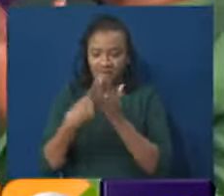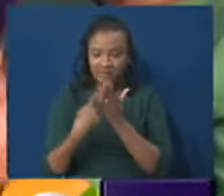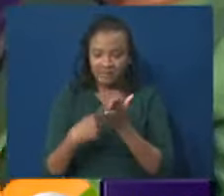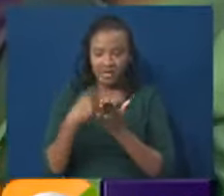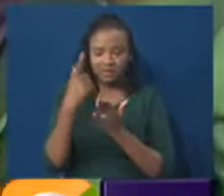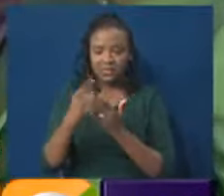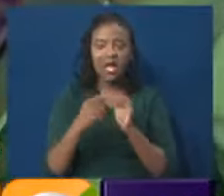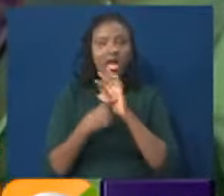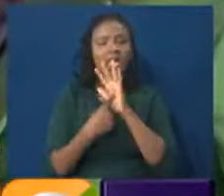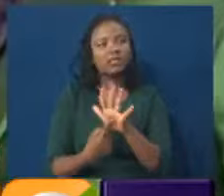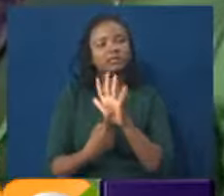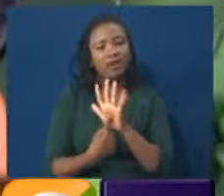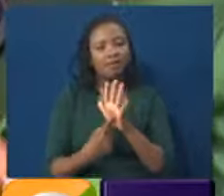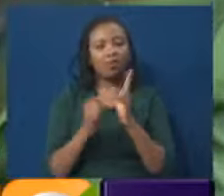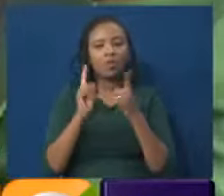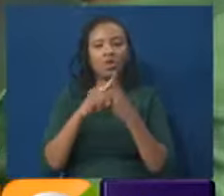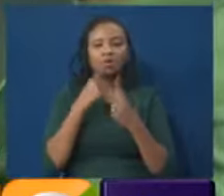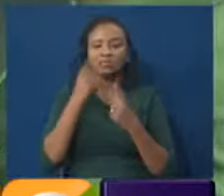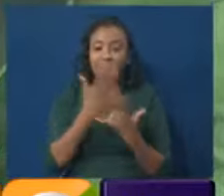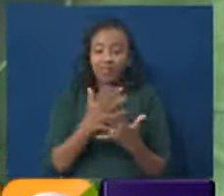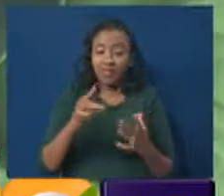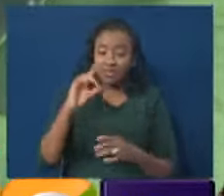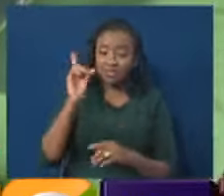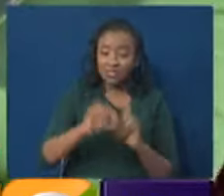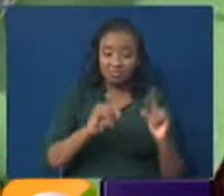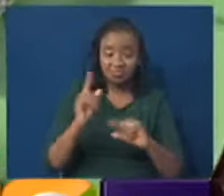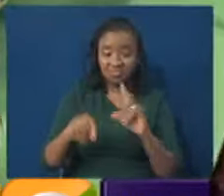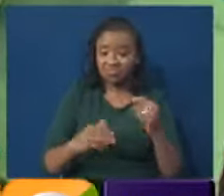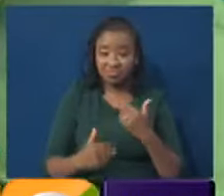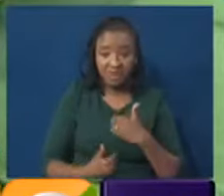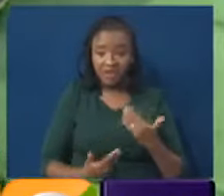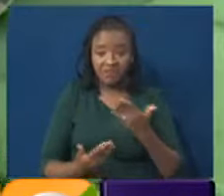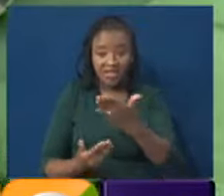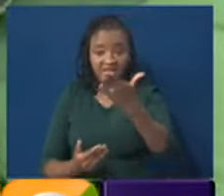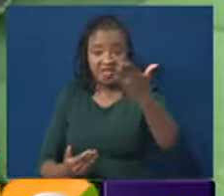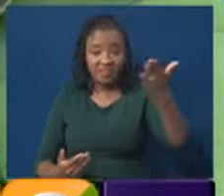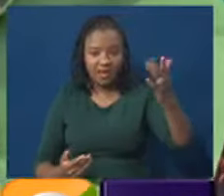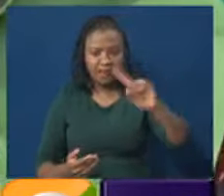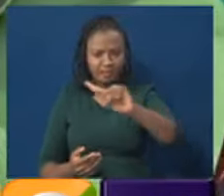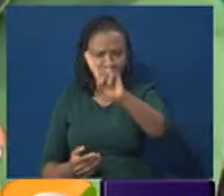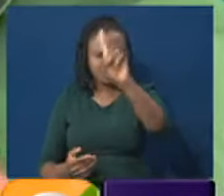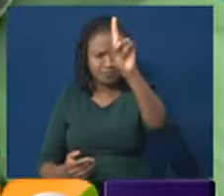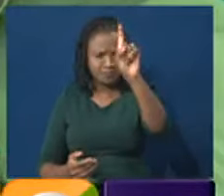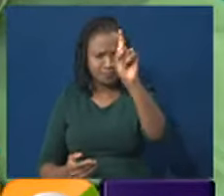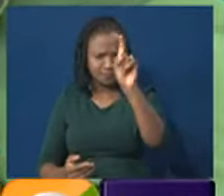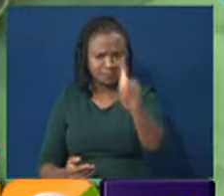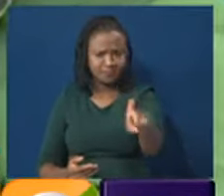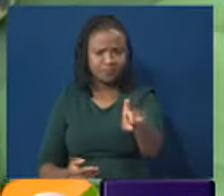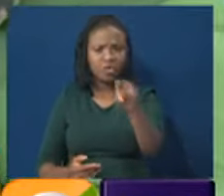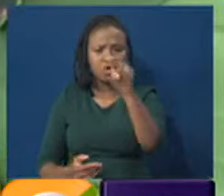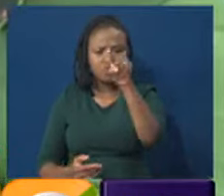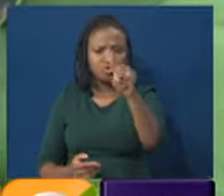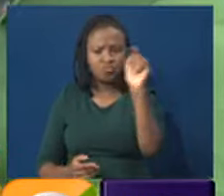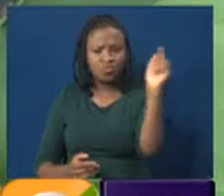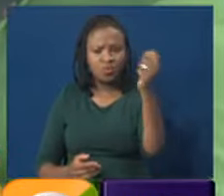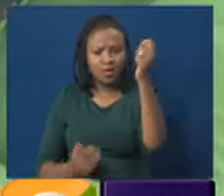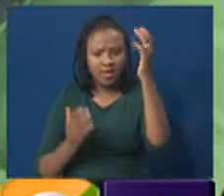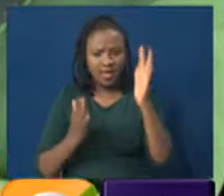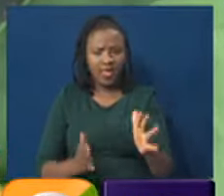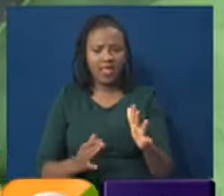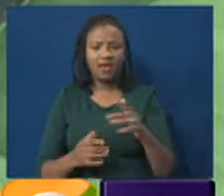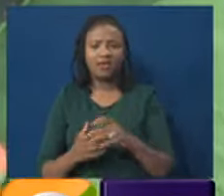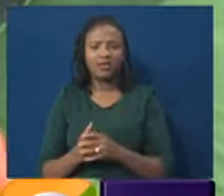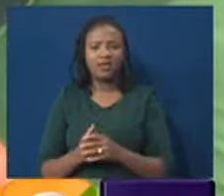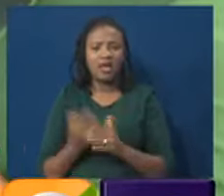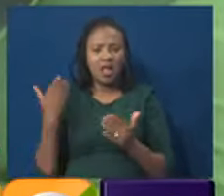they have talked about the cost of living, prices have gone down. As a Kenyan and as a possibly tax-paying Kenyan,